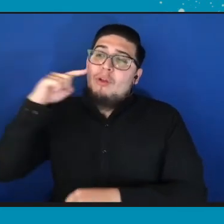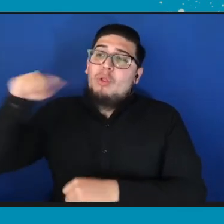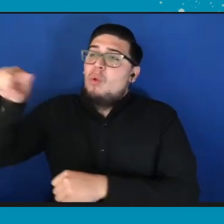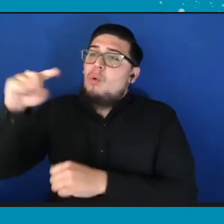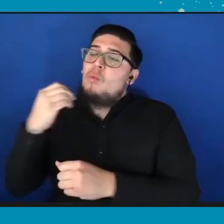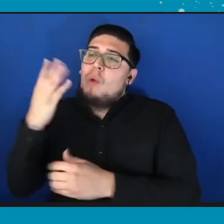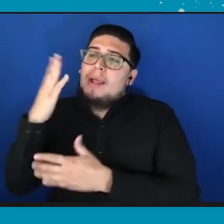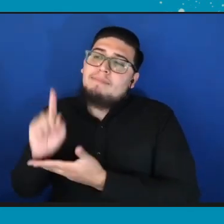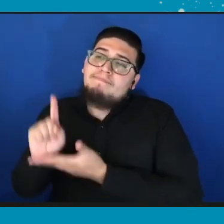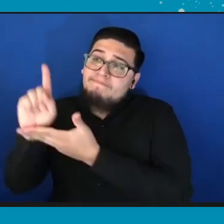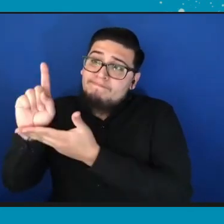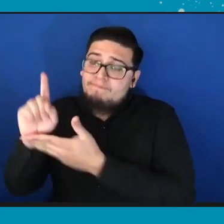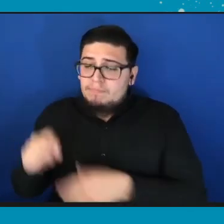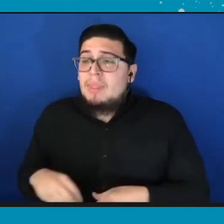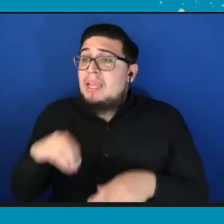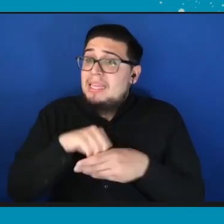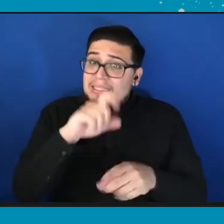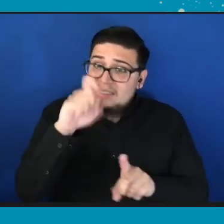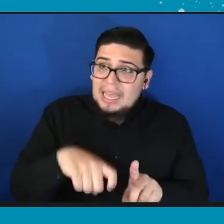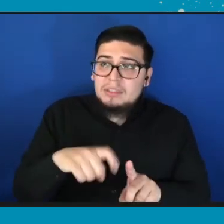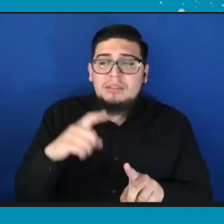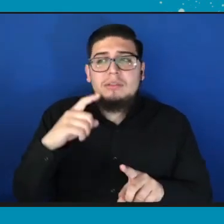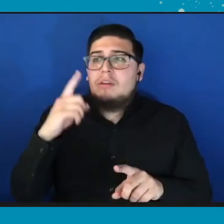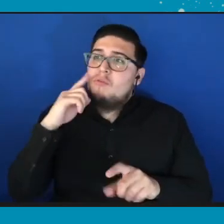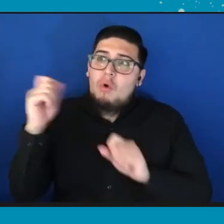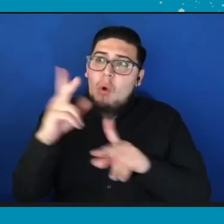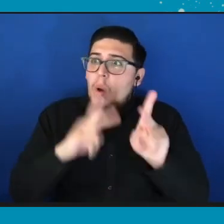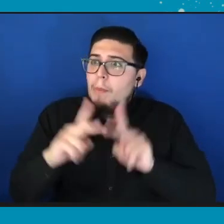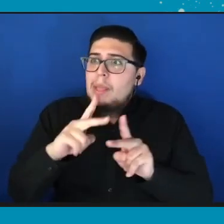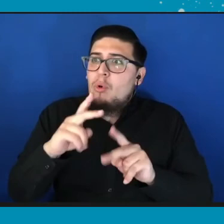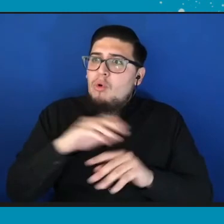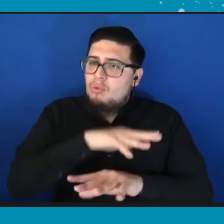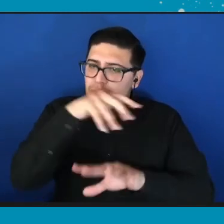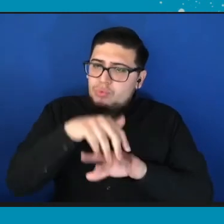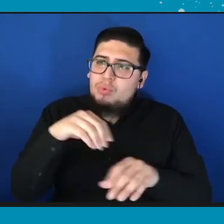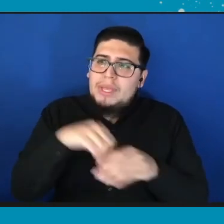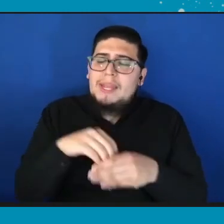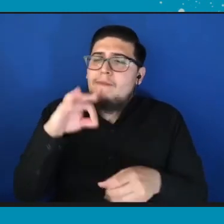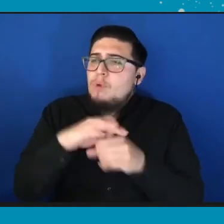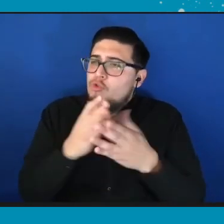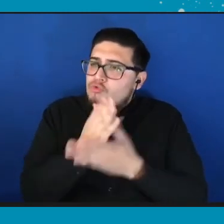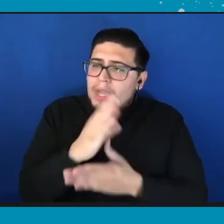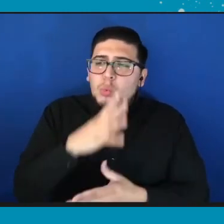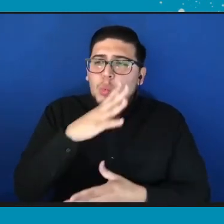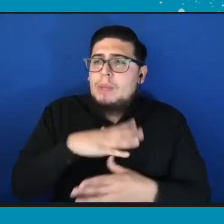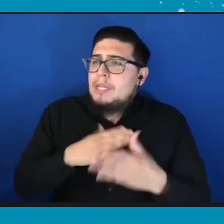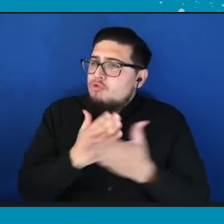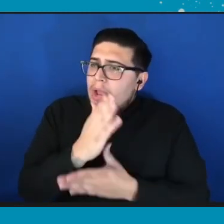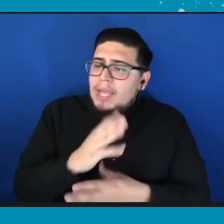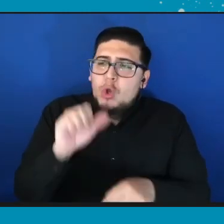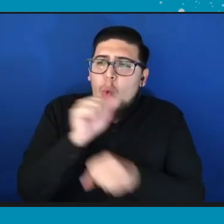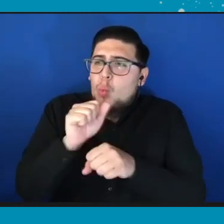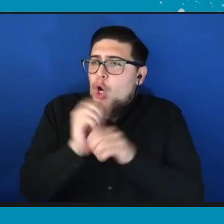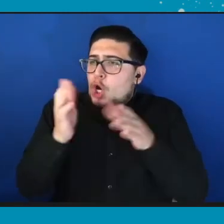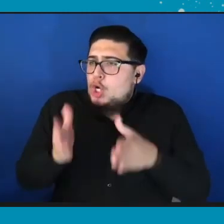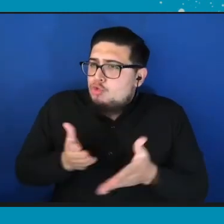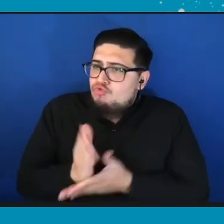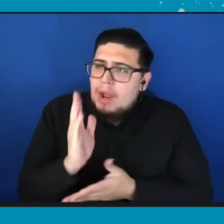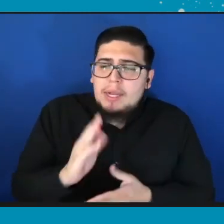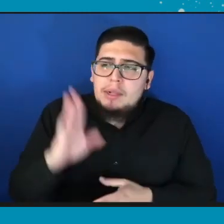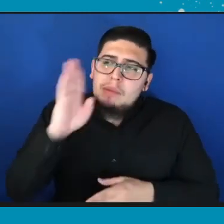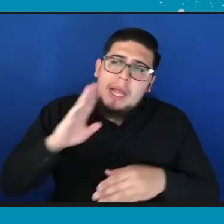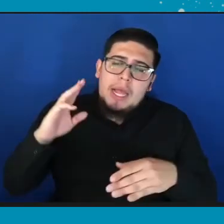for all, that's rooted in voting rights, women's rights, workers' rights, and that works